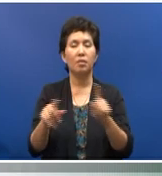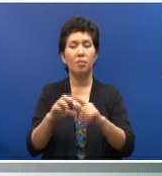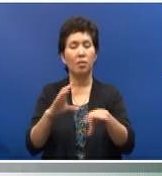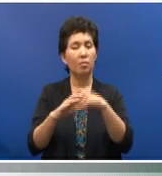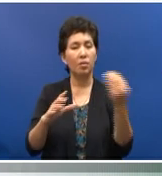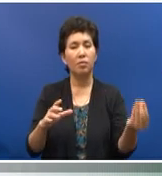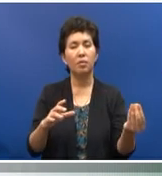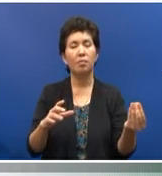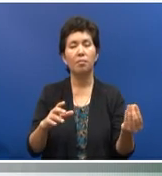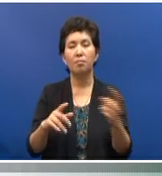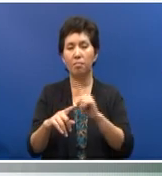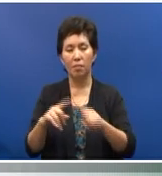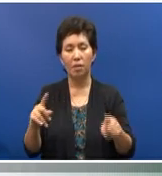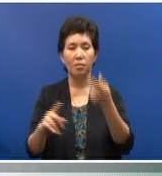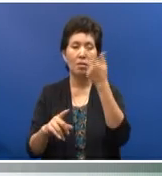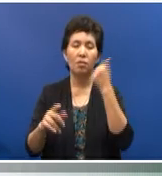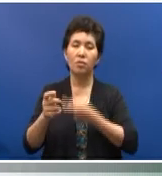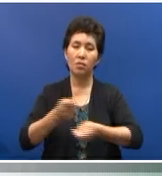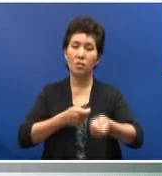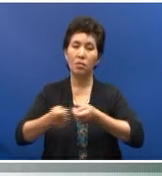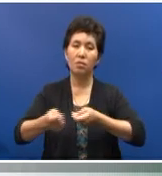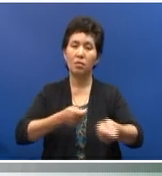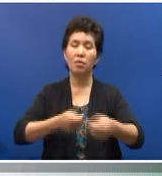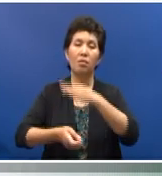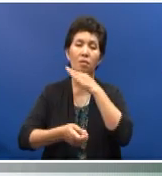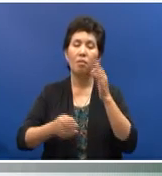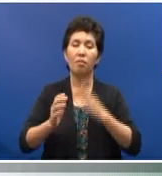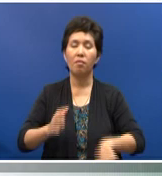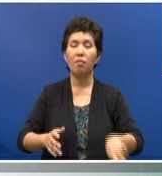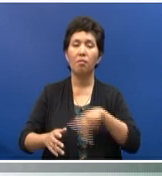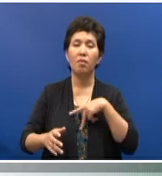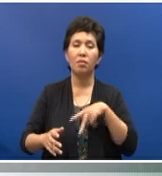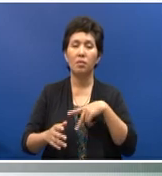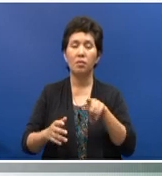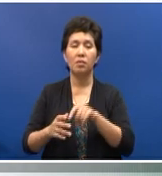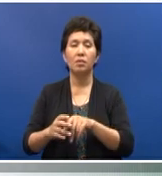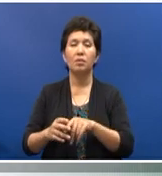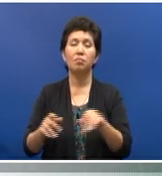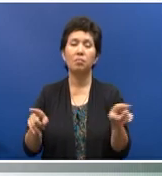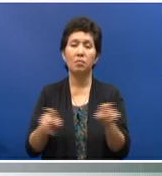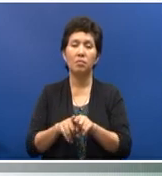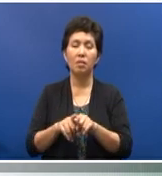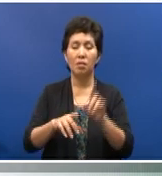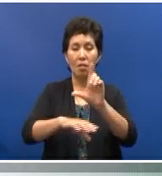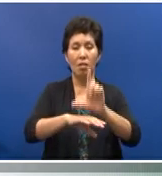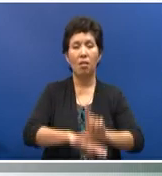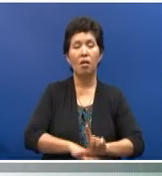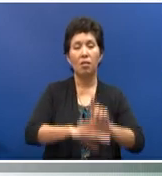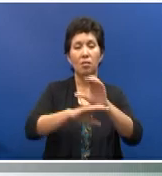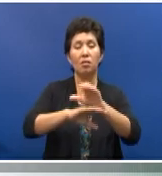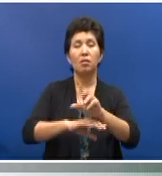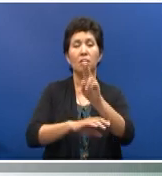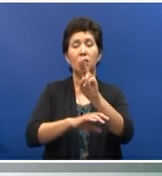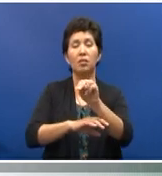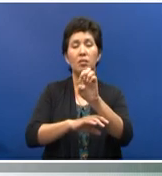producing nations, okay, but is controlled from a far foreign, okay, in foreign capitals like London, New York,